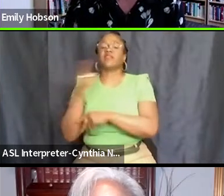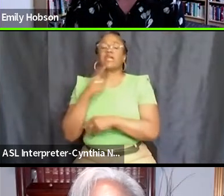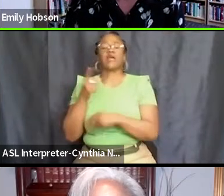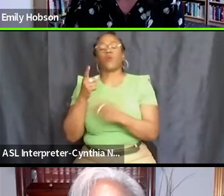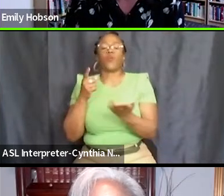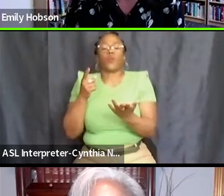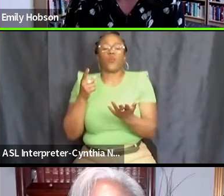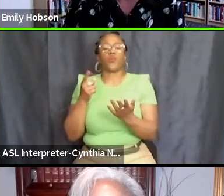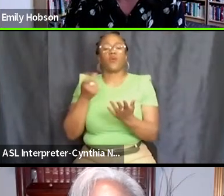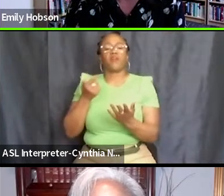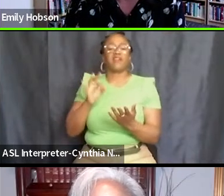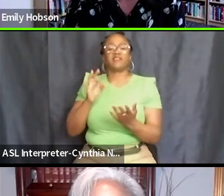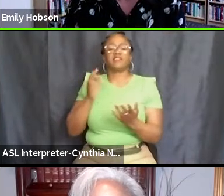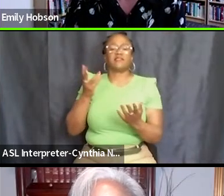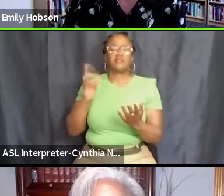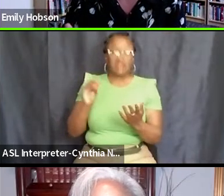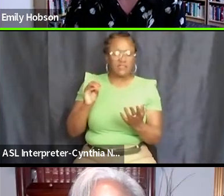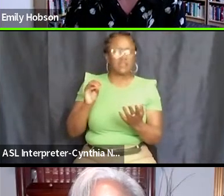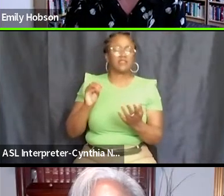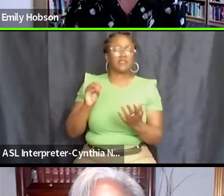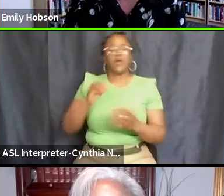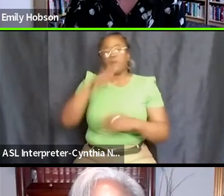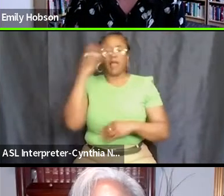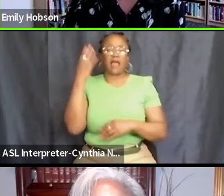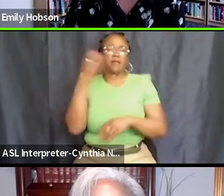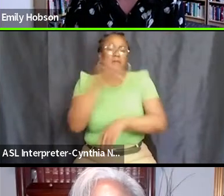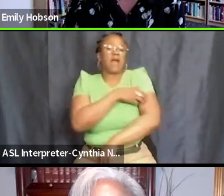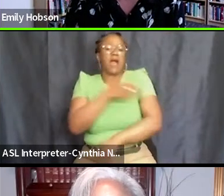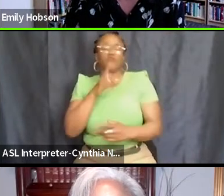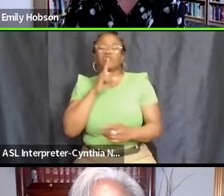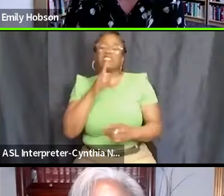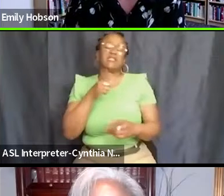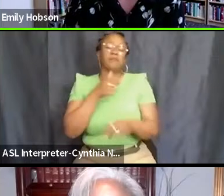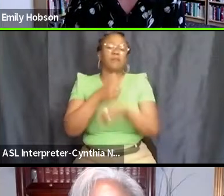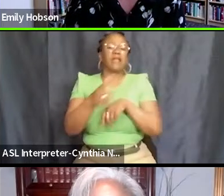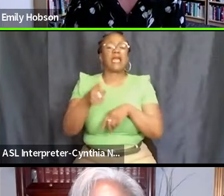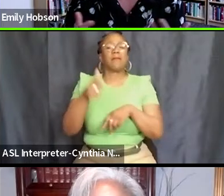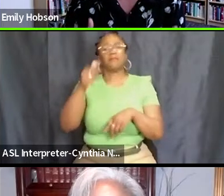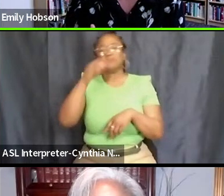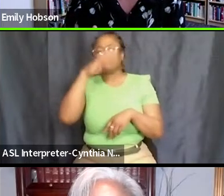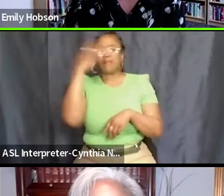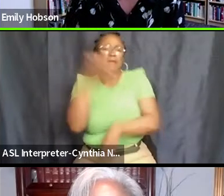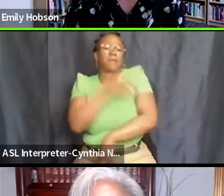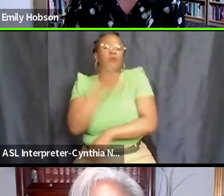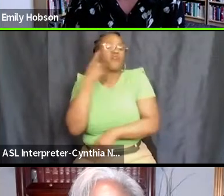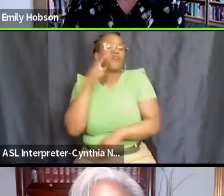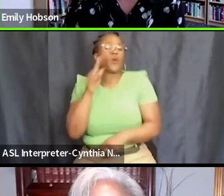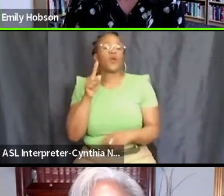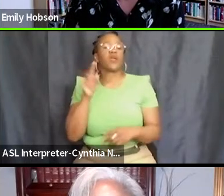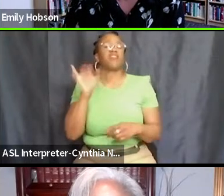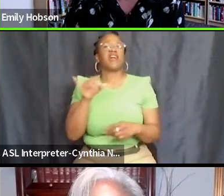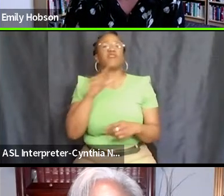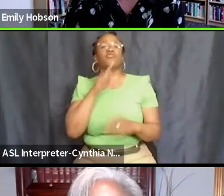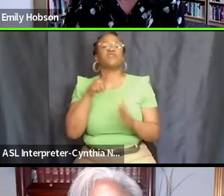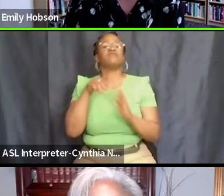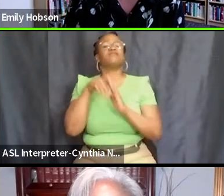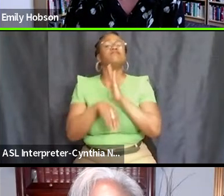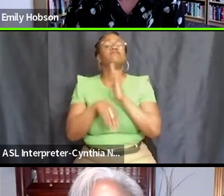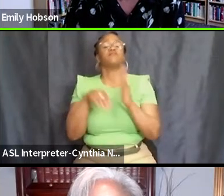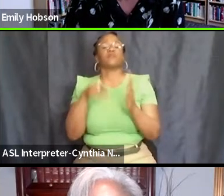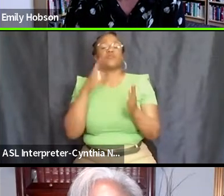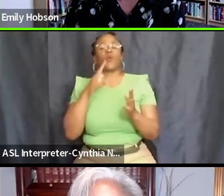60s and end with the Black Power era, and that often also blame Black Power for a kind of perceived decline in